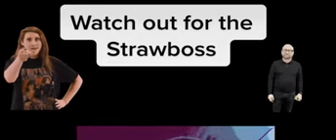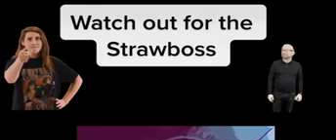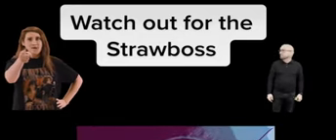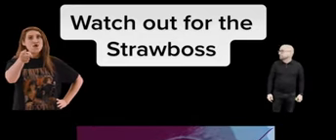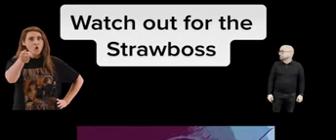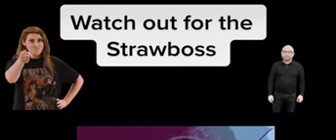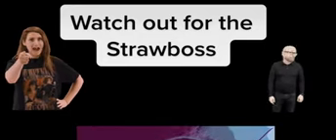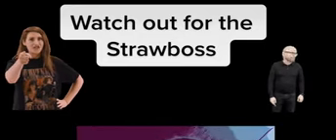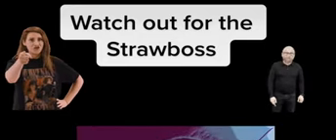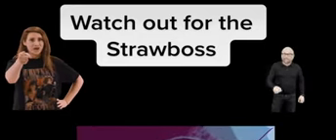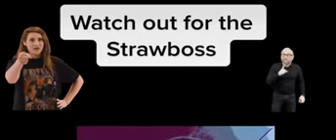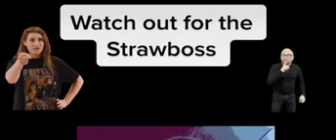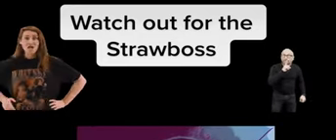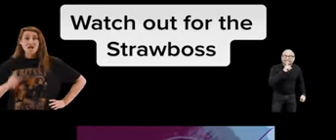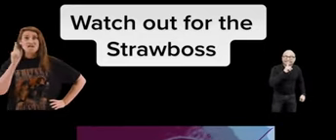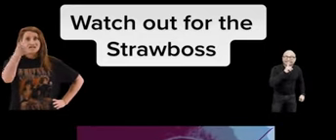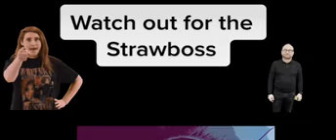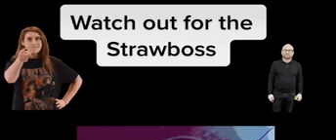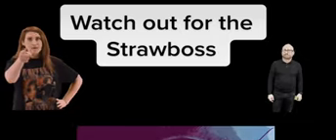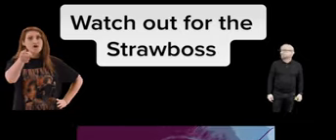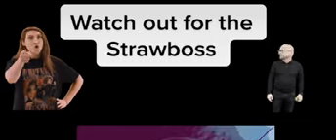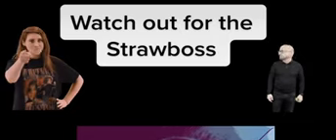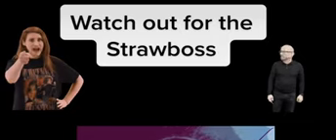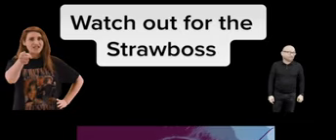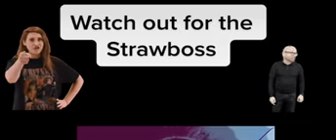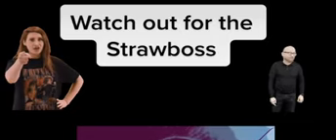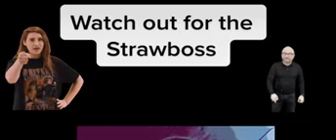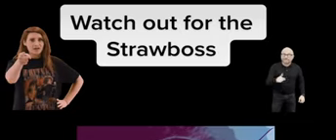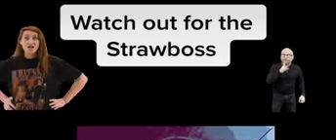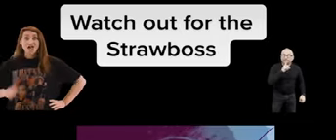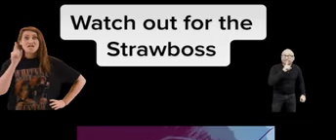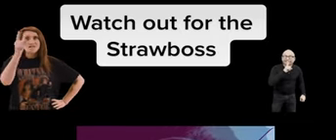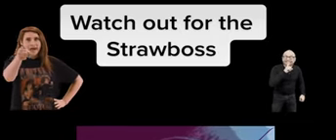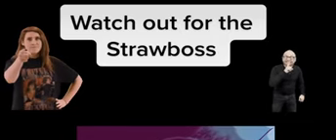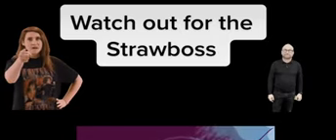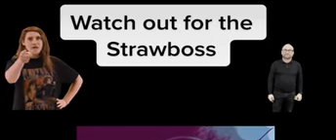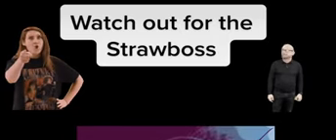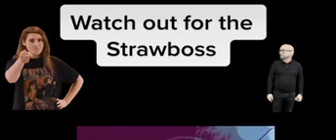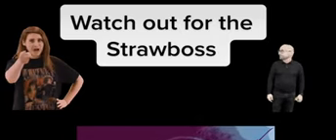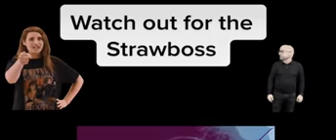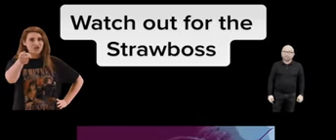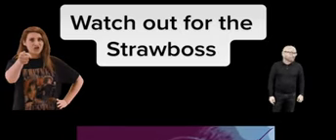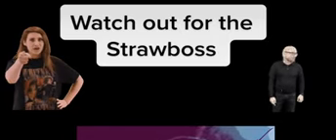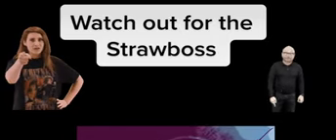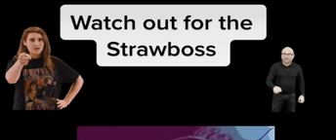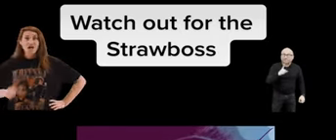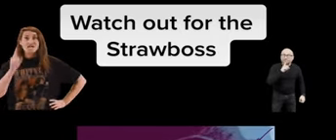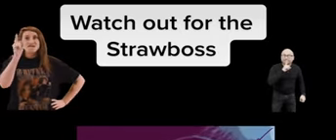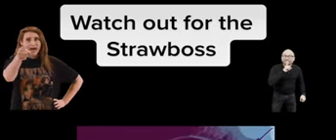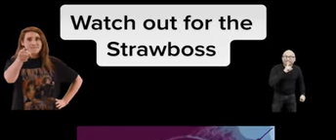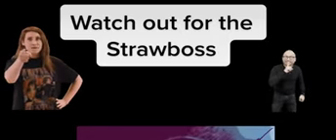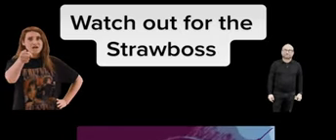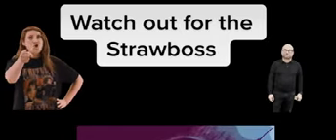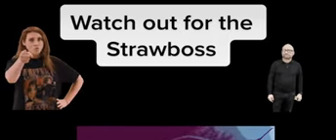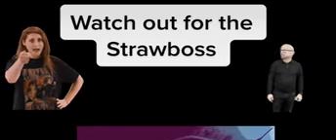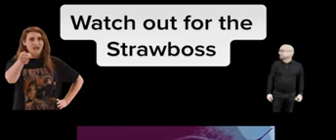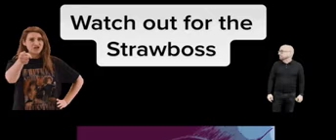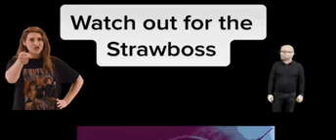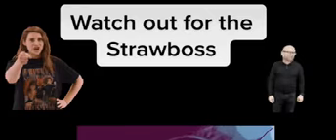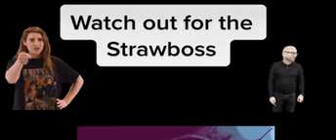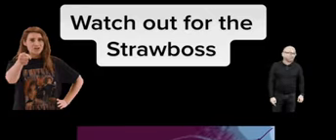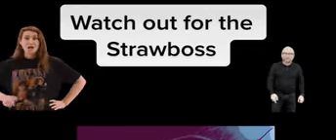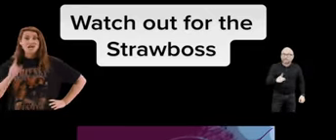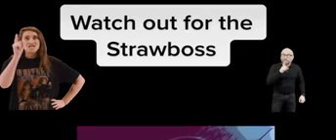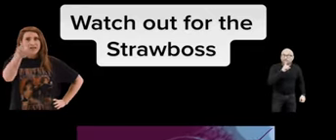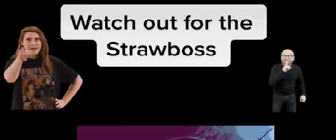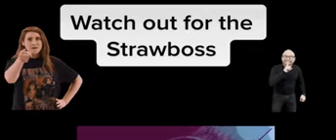y'all know what a Strawboss is? Well, that's a co-worker. One who's always eager